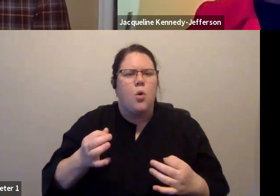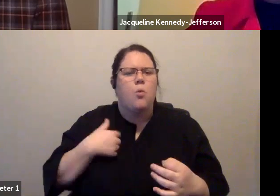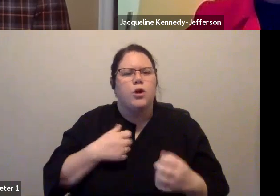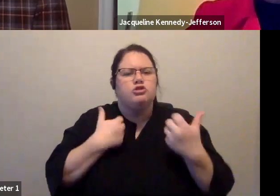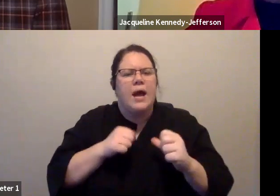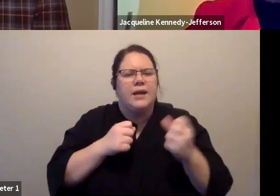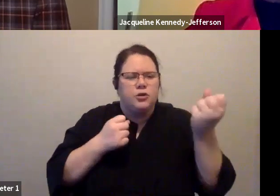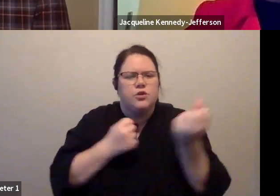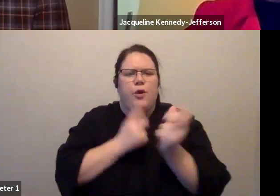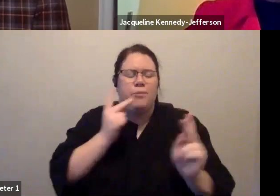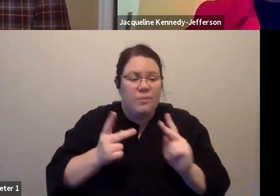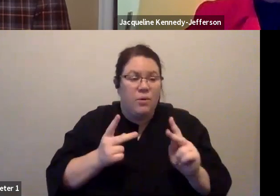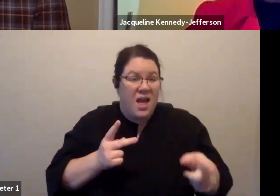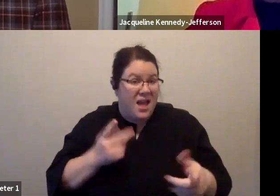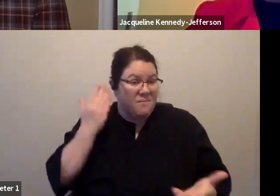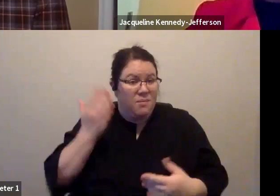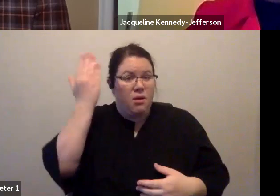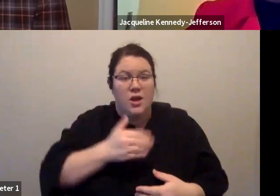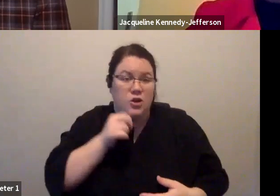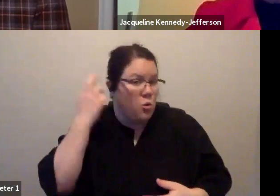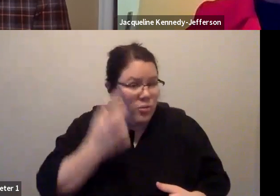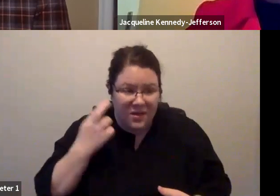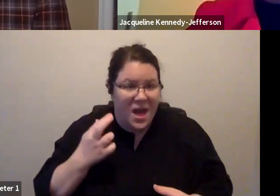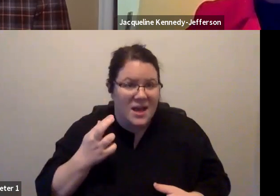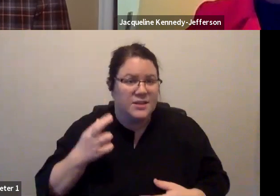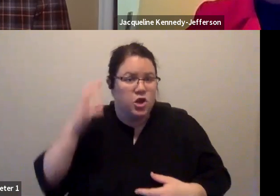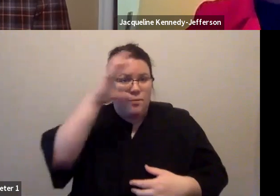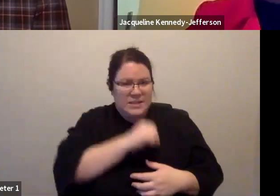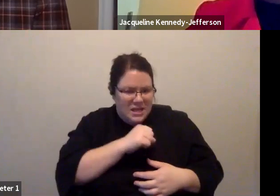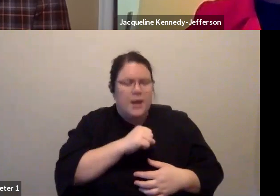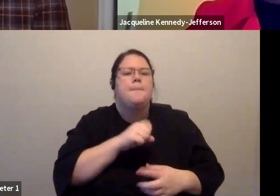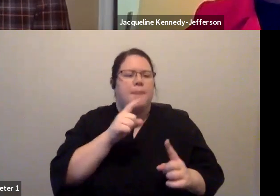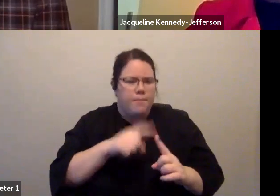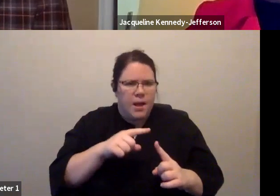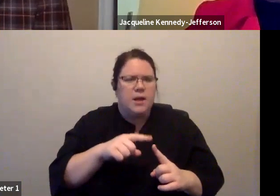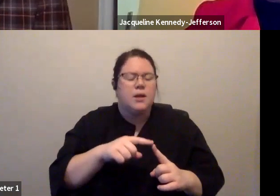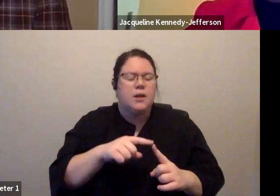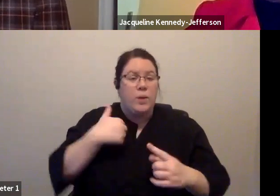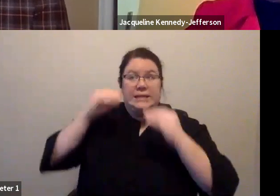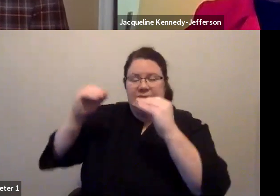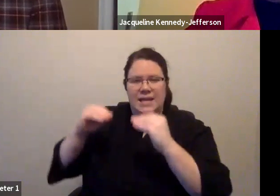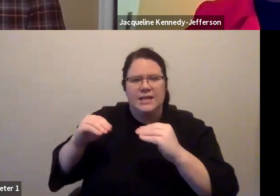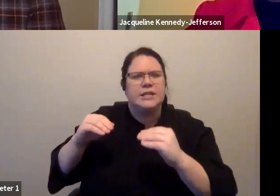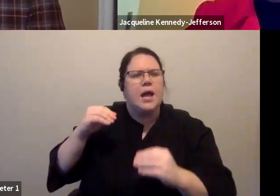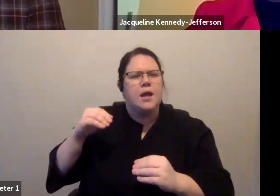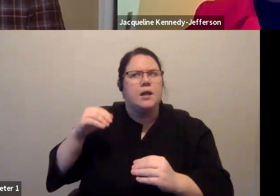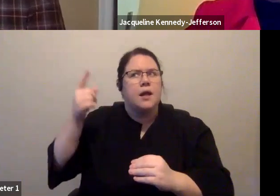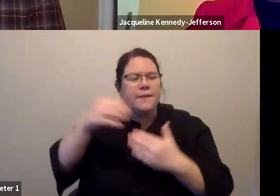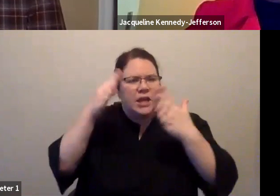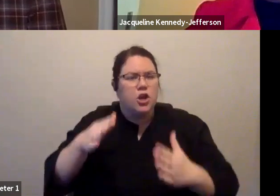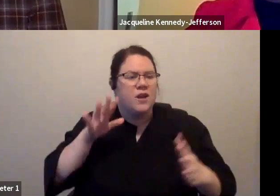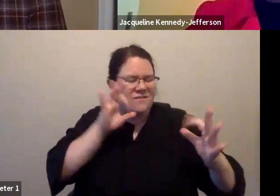it's amazing, as we're going through these trainings, the feedback that we're getting from our leaders, like, wow, like these aha moments. They don't